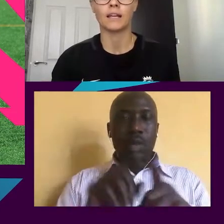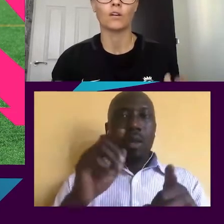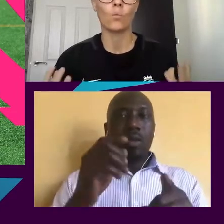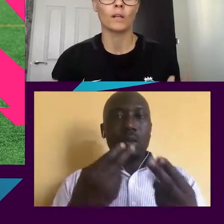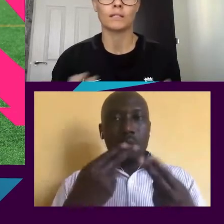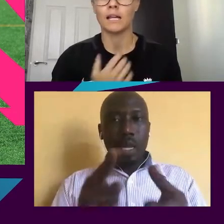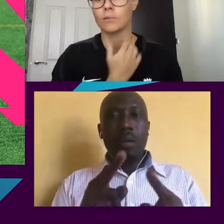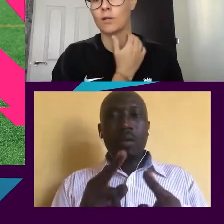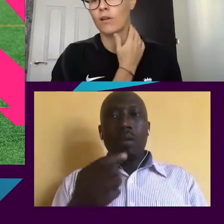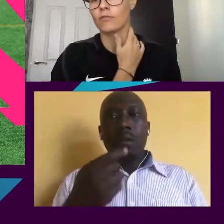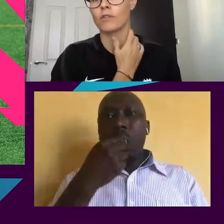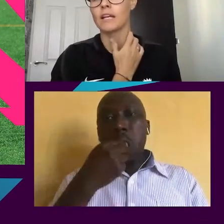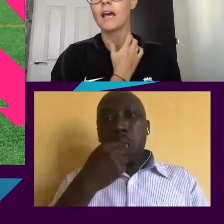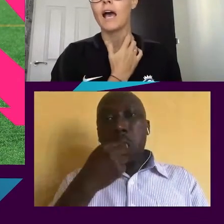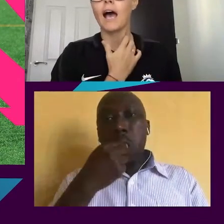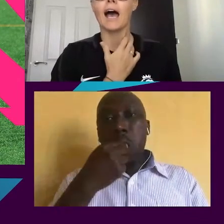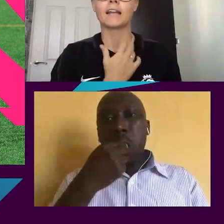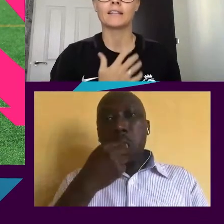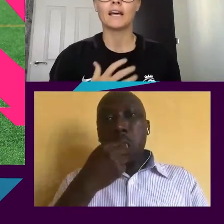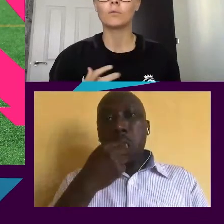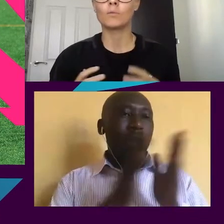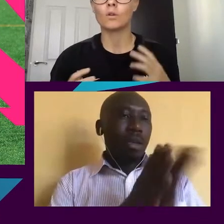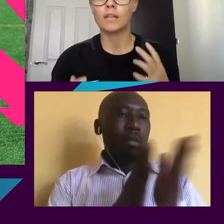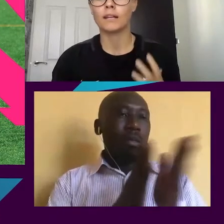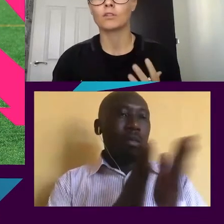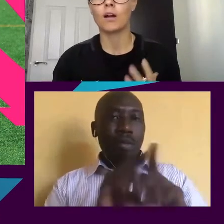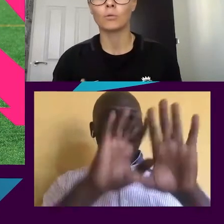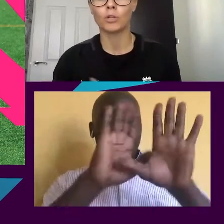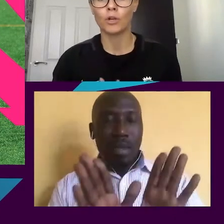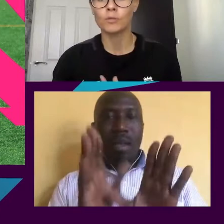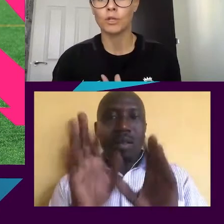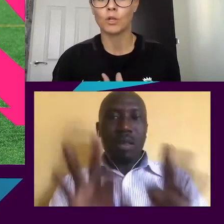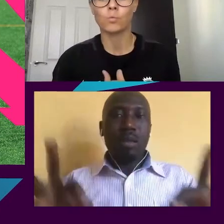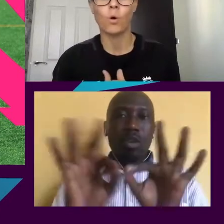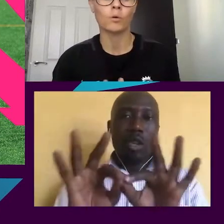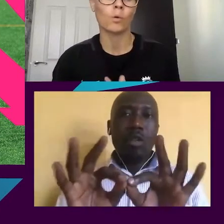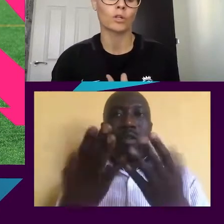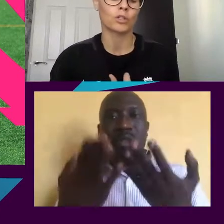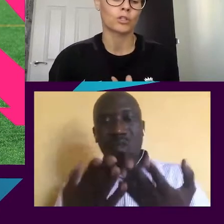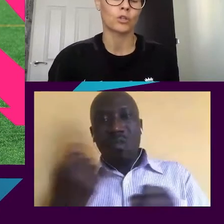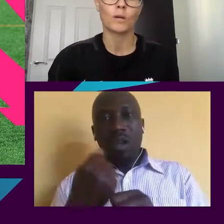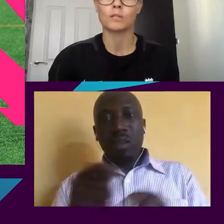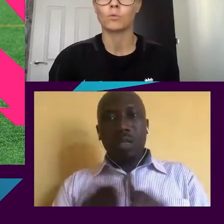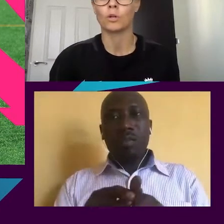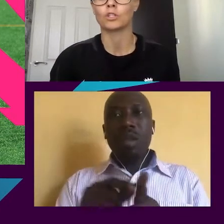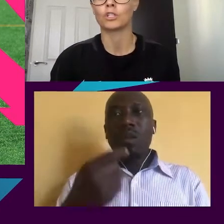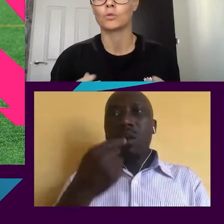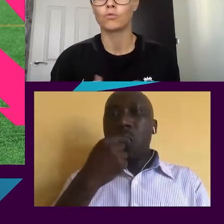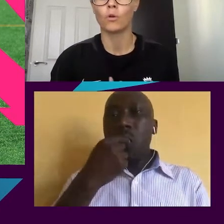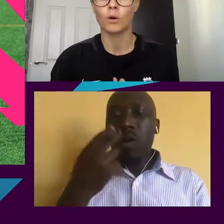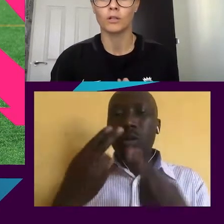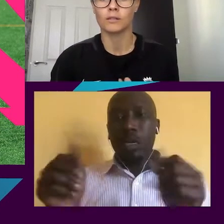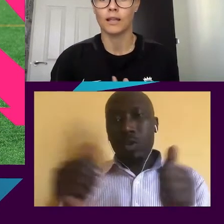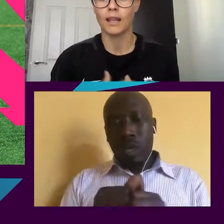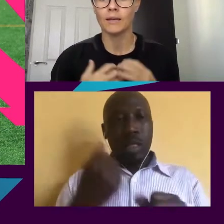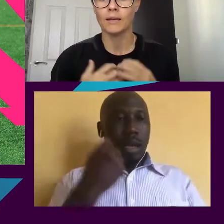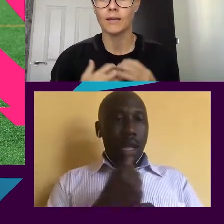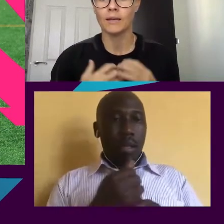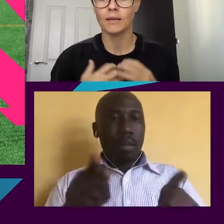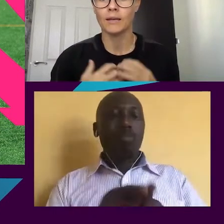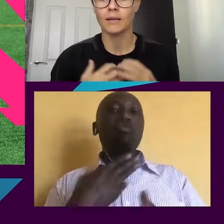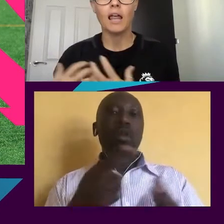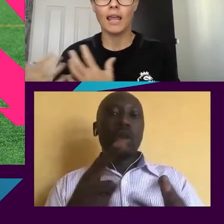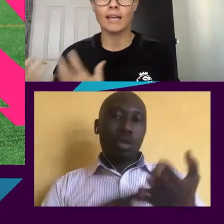real insight into what it's like to be a referee. And that was more centered around girls, because what we wanted to do is we wanted to use role models